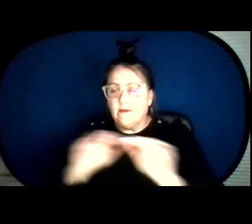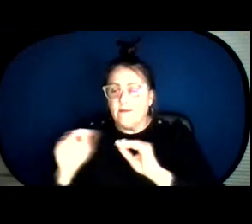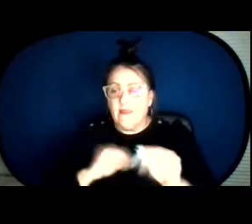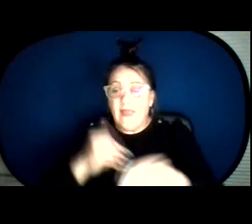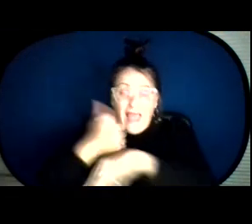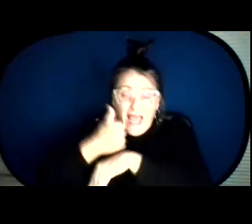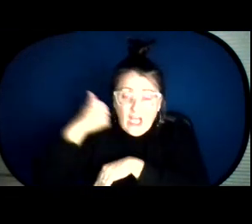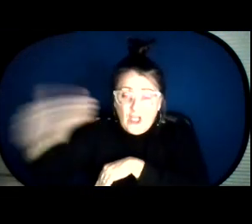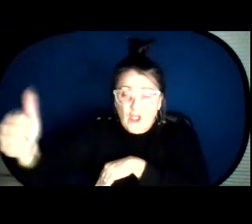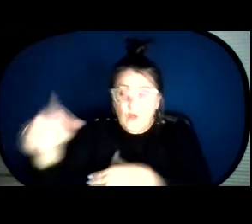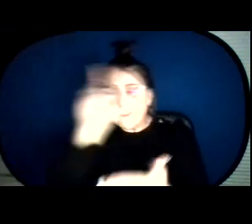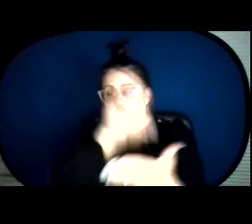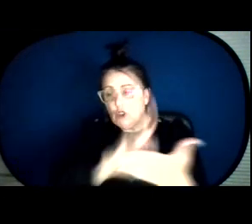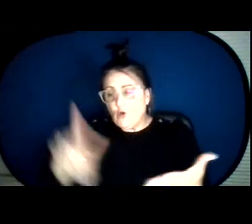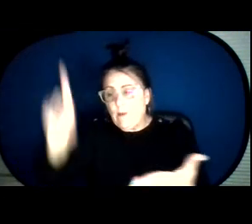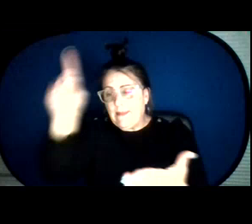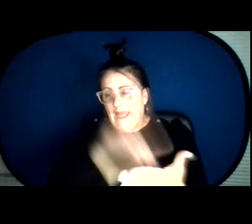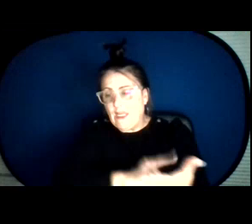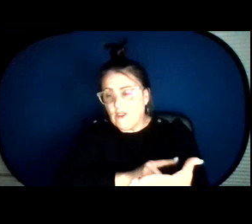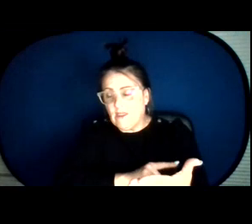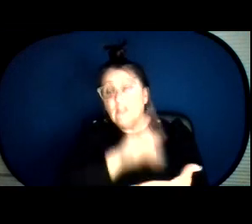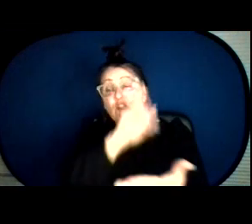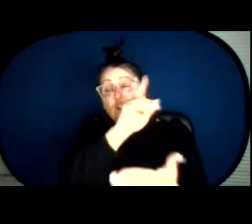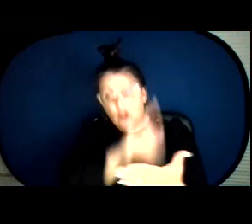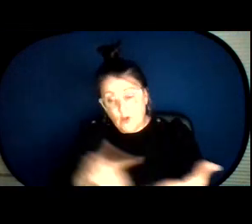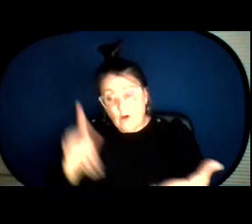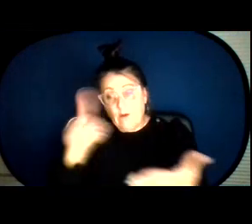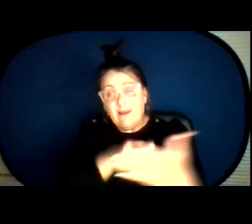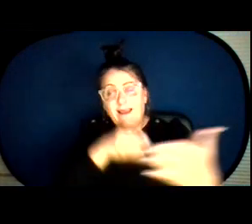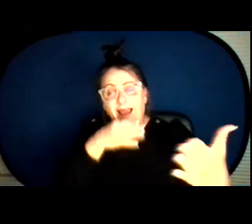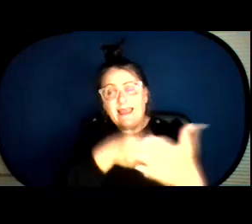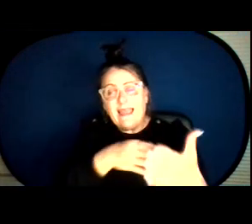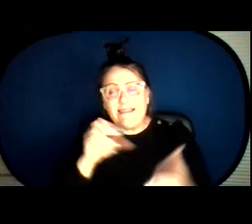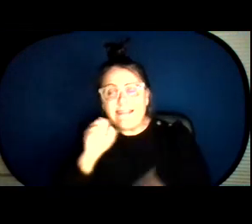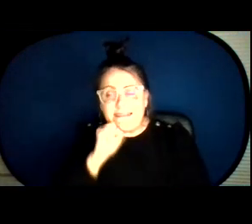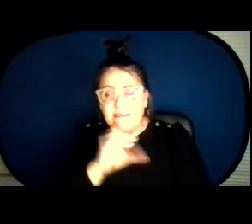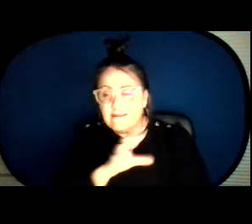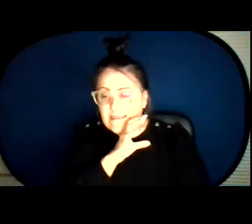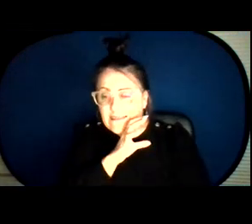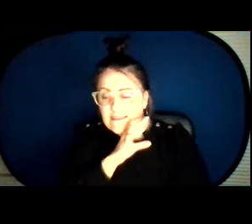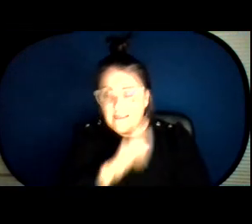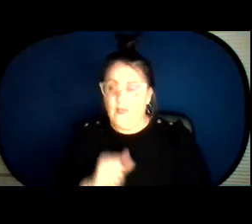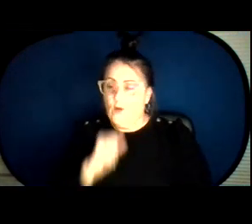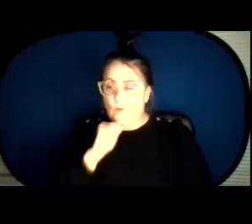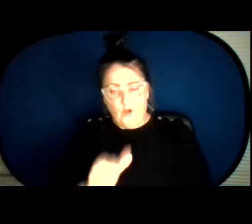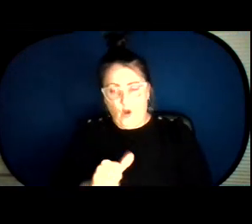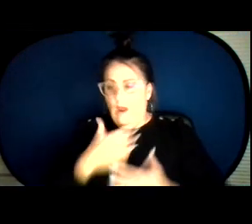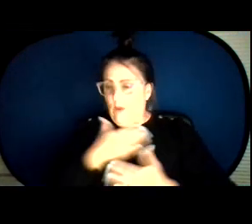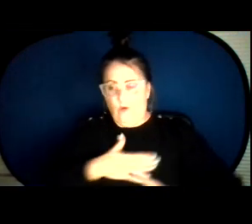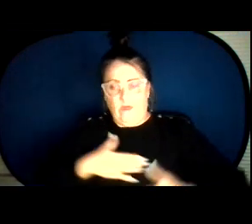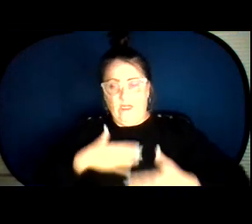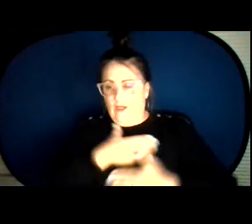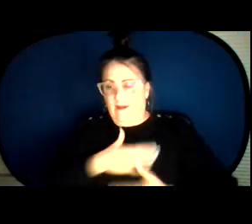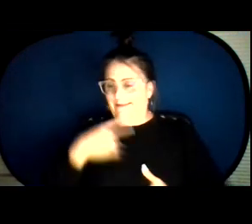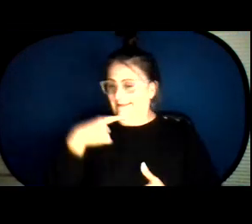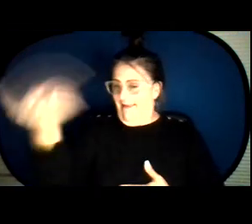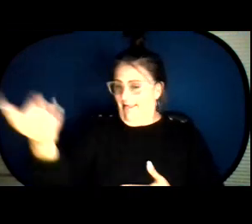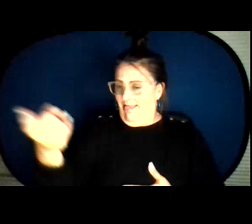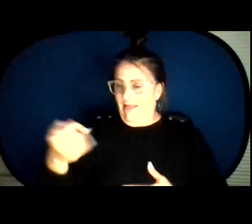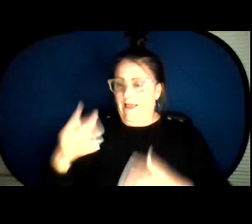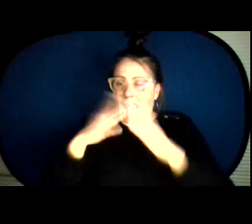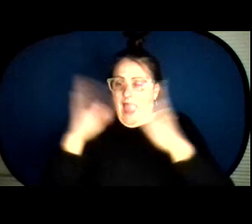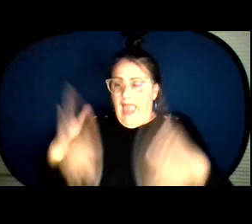of discrimination, including discriminating against the elderly. Caltrans takes no pleasure in telling a household they are not eligible to purchase